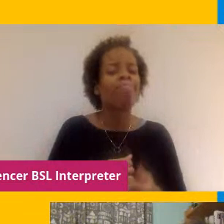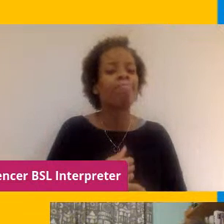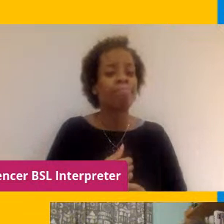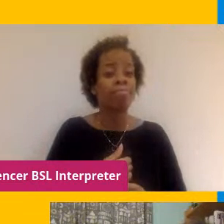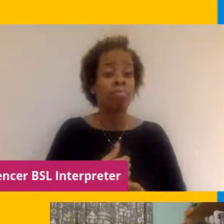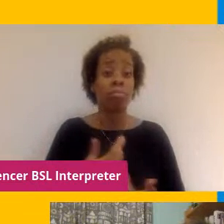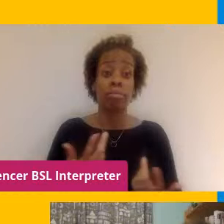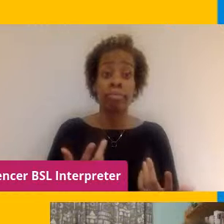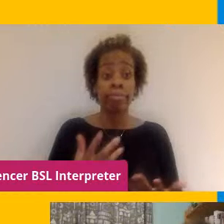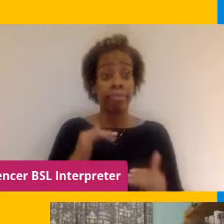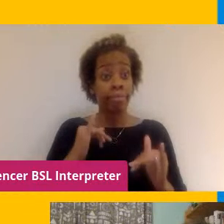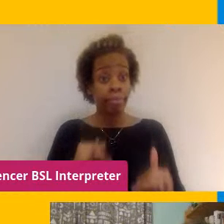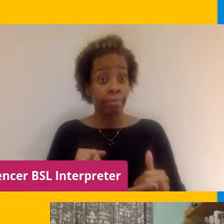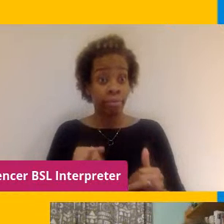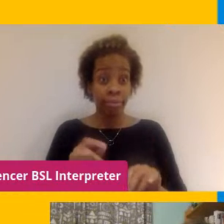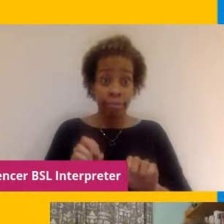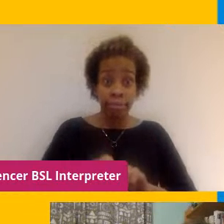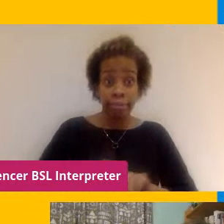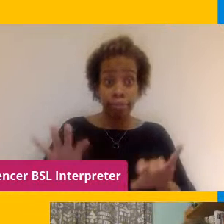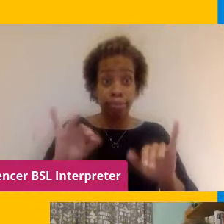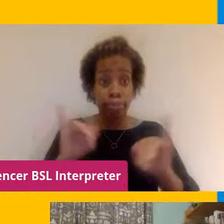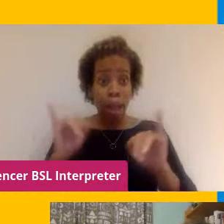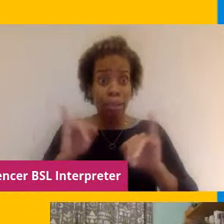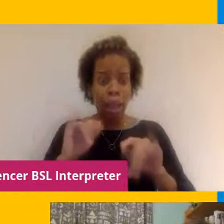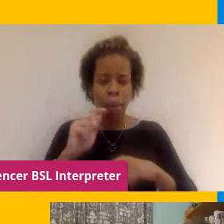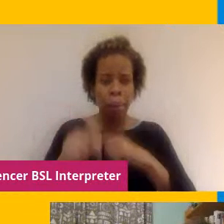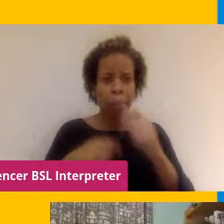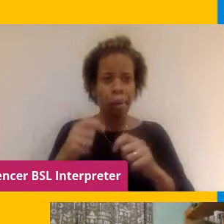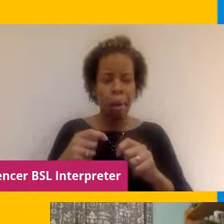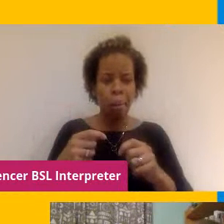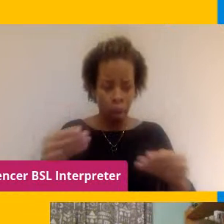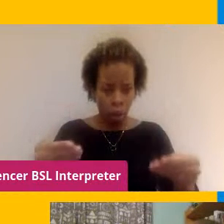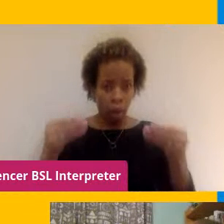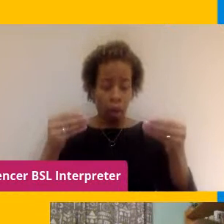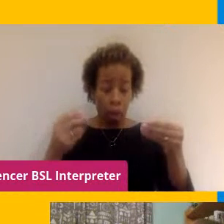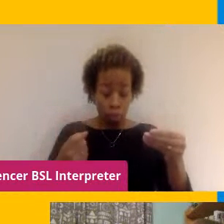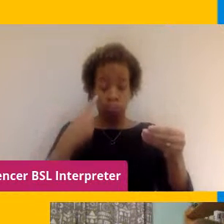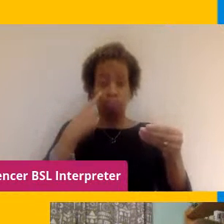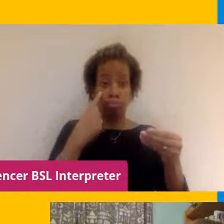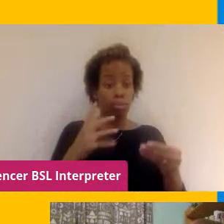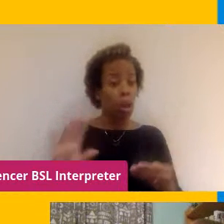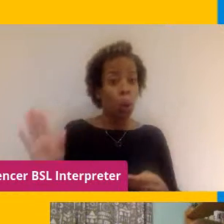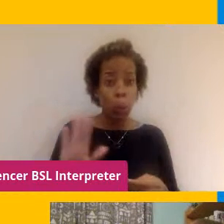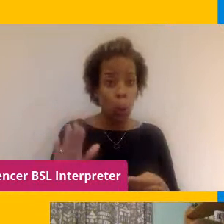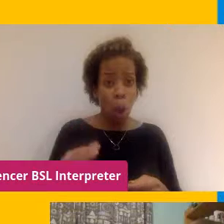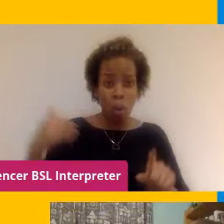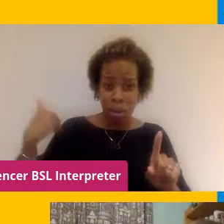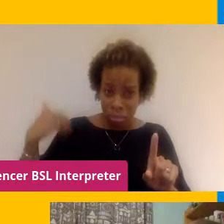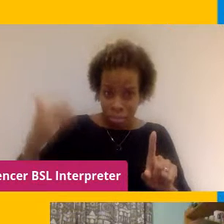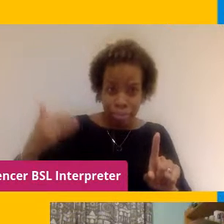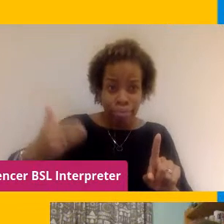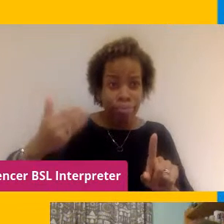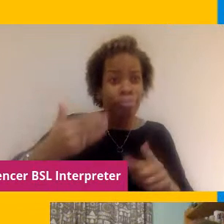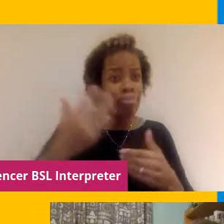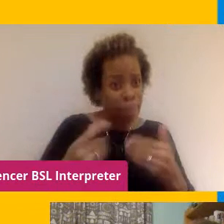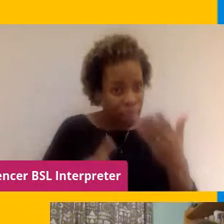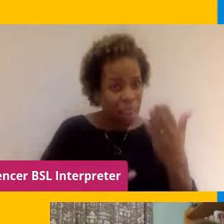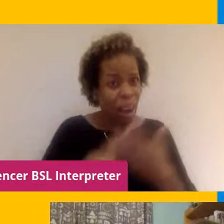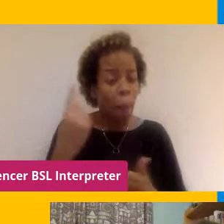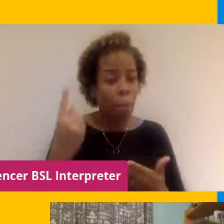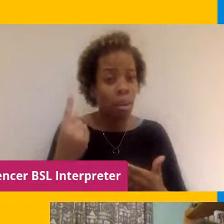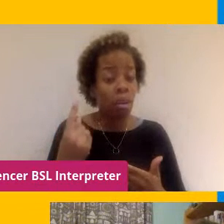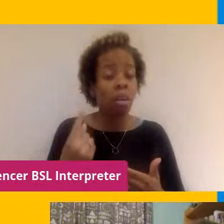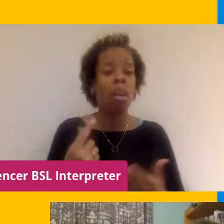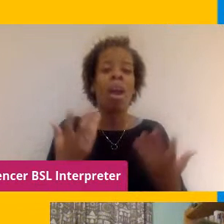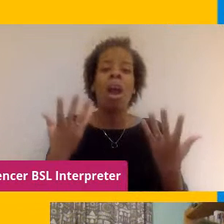took a pandemic to sort of bring this to the forefront. But I suppose it's one of those cases where it really